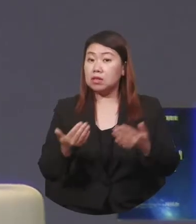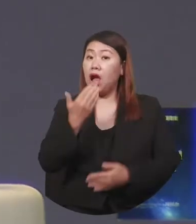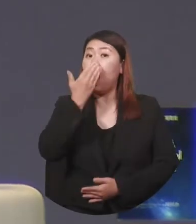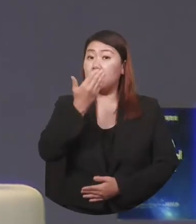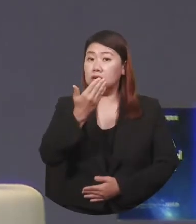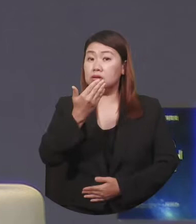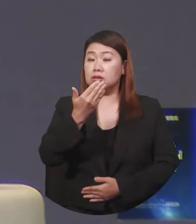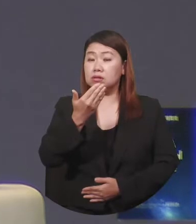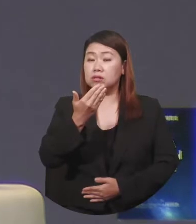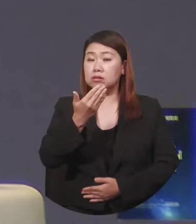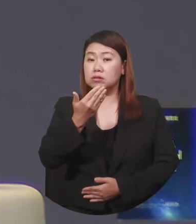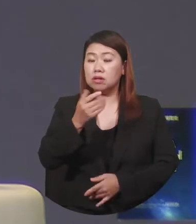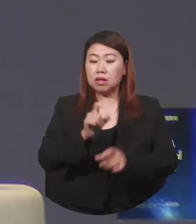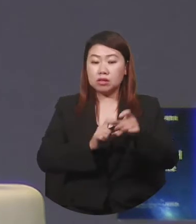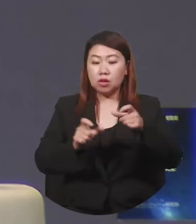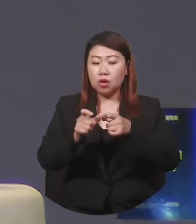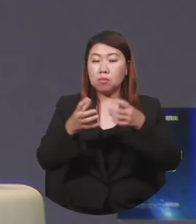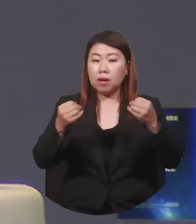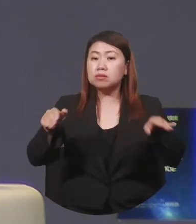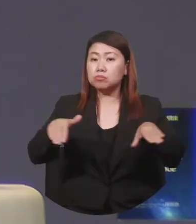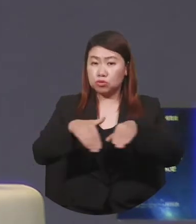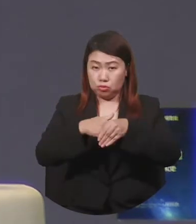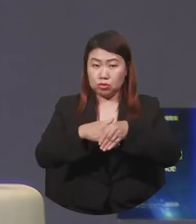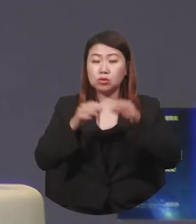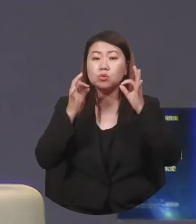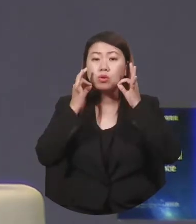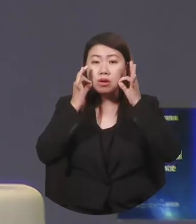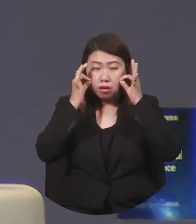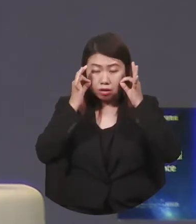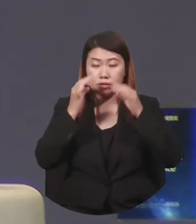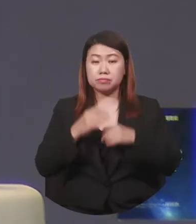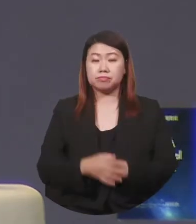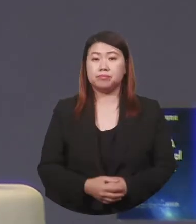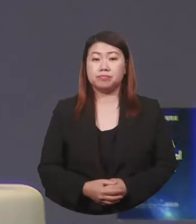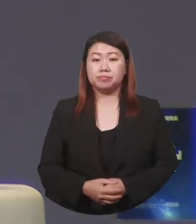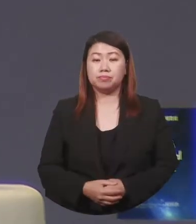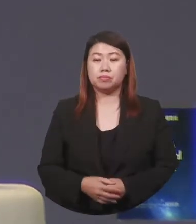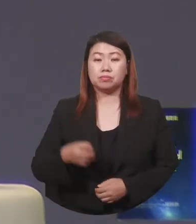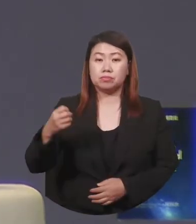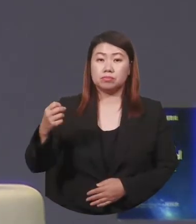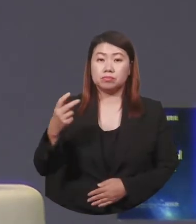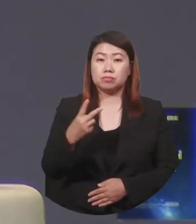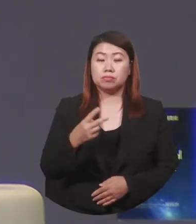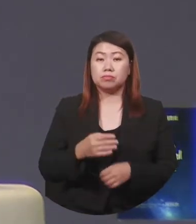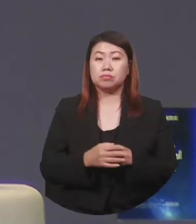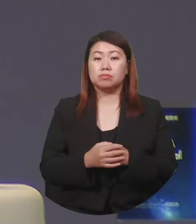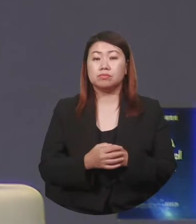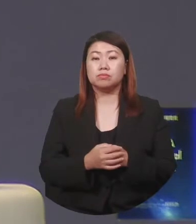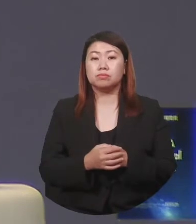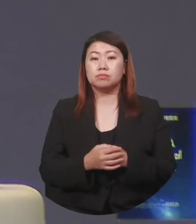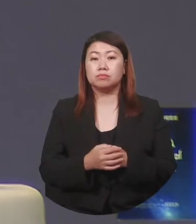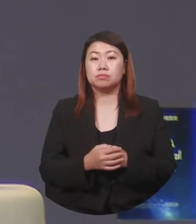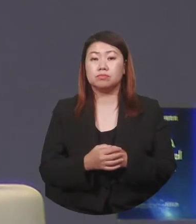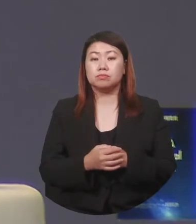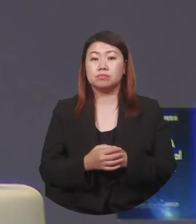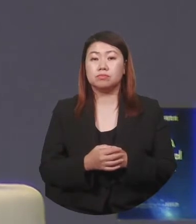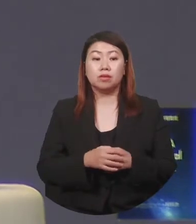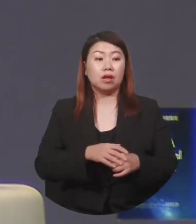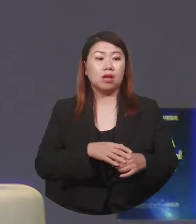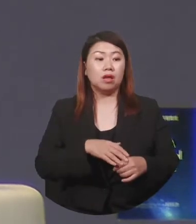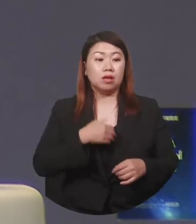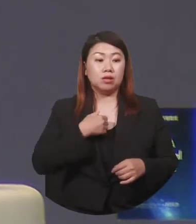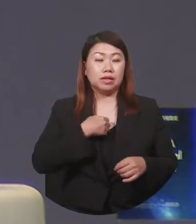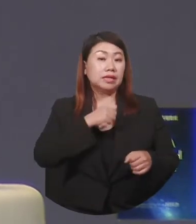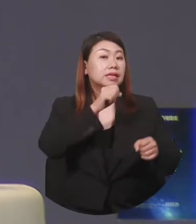you don't need to do from scratch because we already have our partner that maybe do some preparation. So